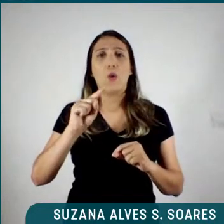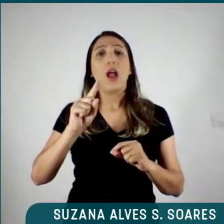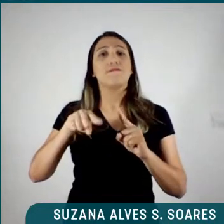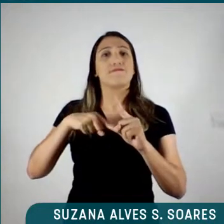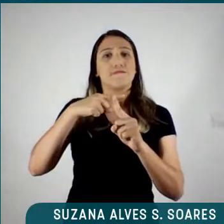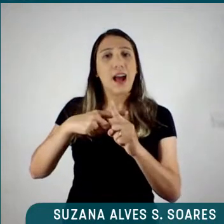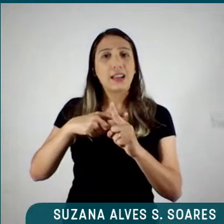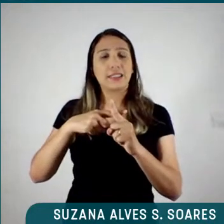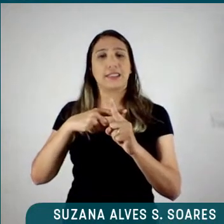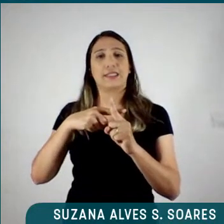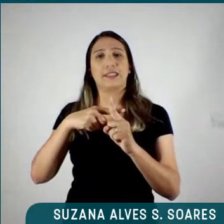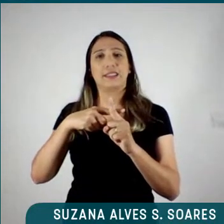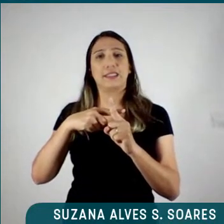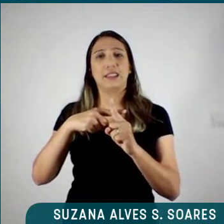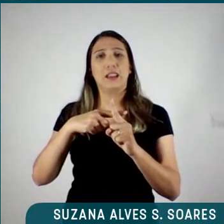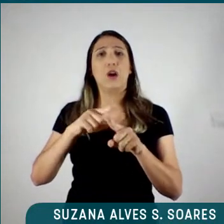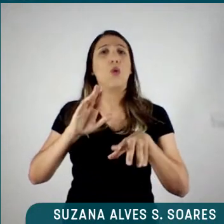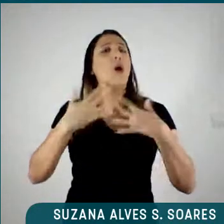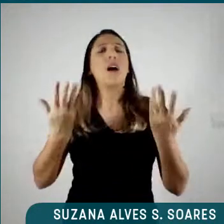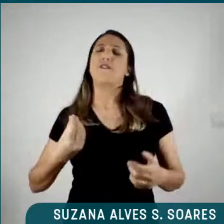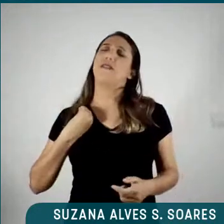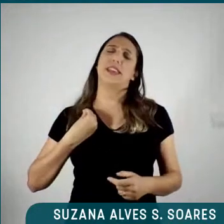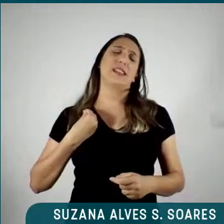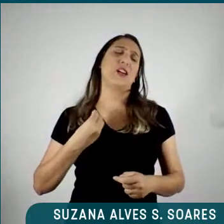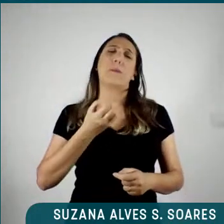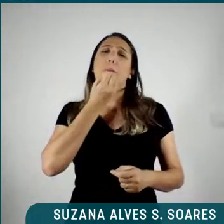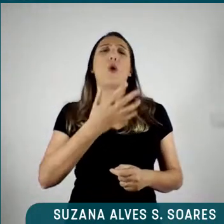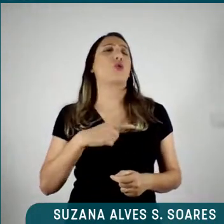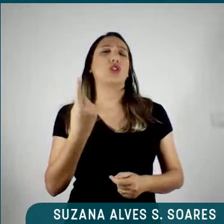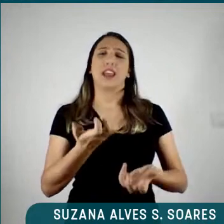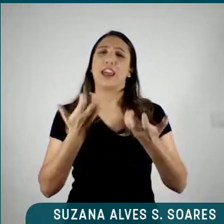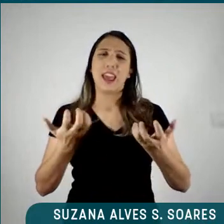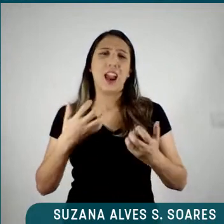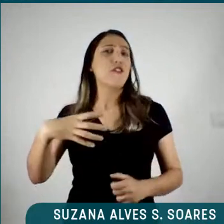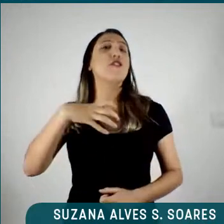central and is an axis for debate